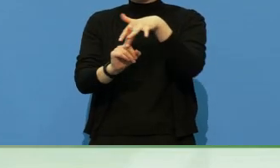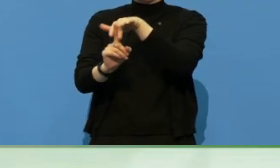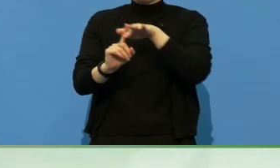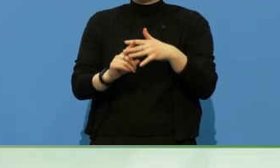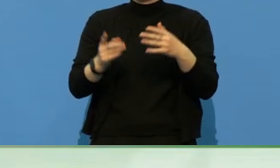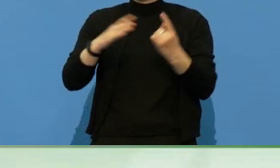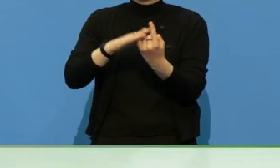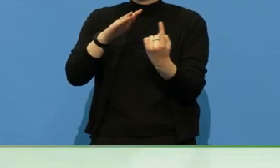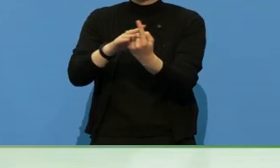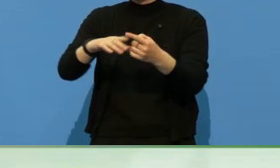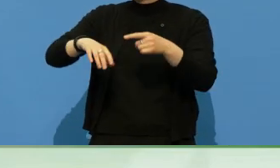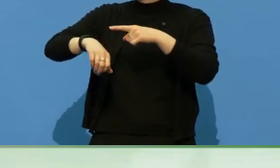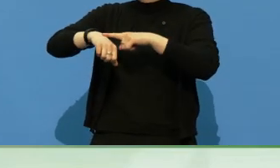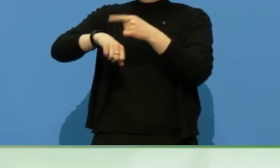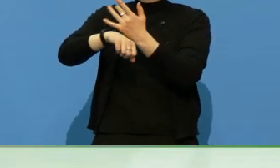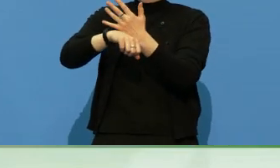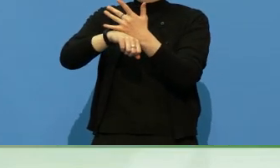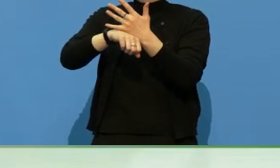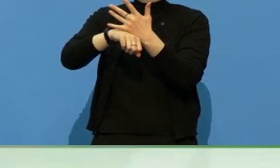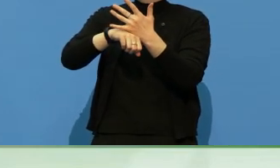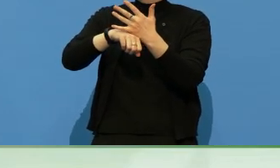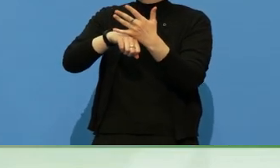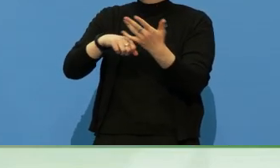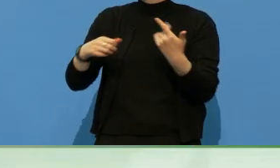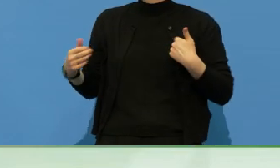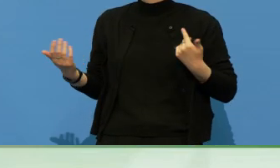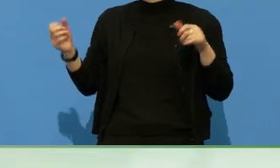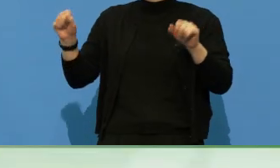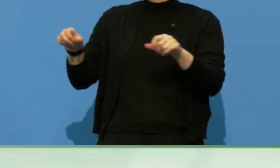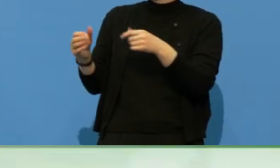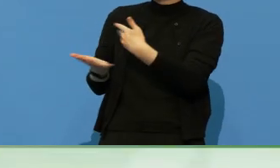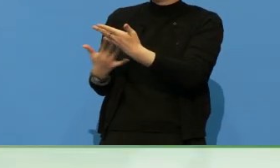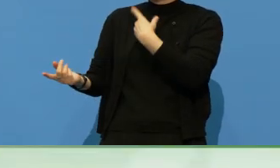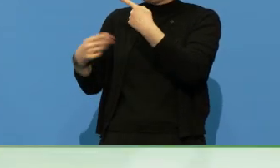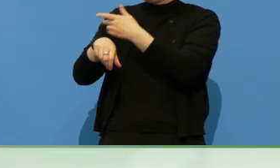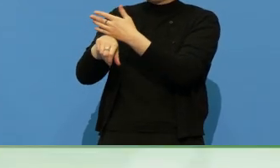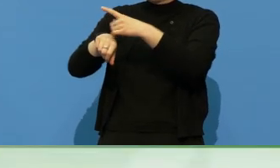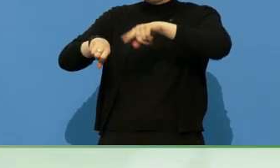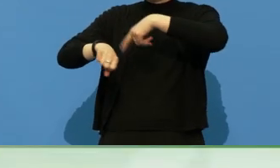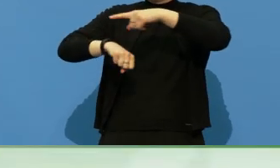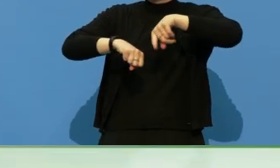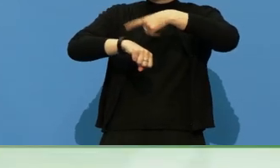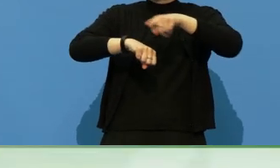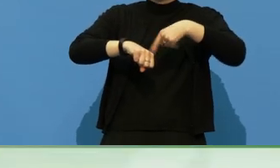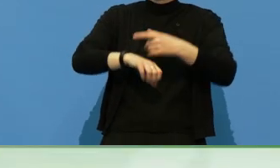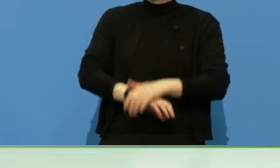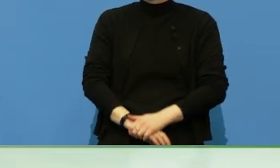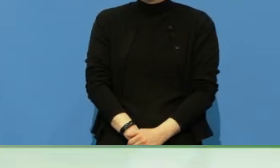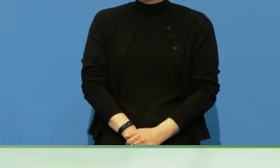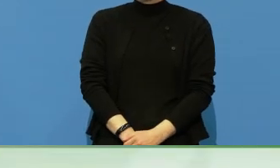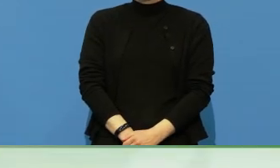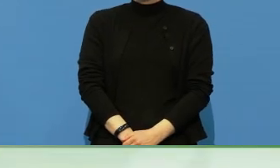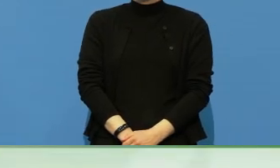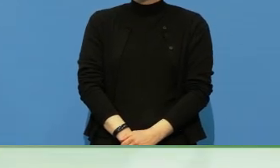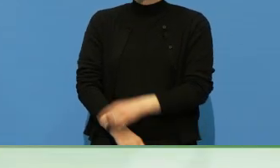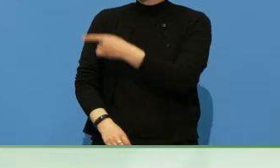out, unfortunately. I'm pretty sure we could continue for the longest time, but I think you said